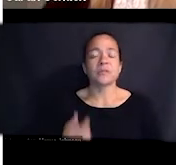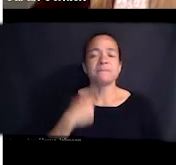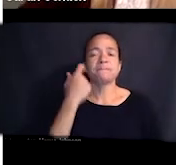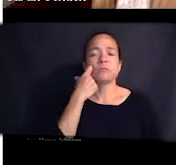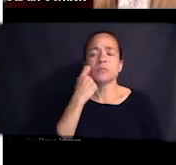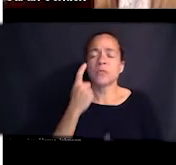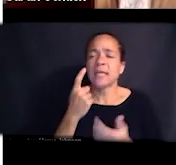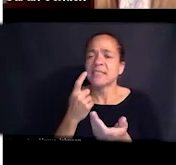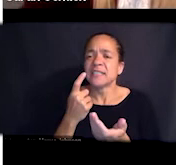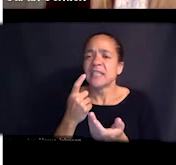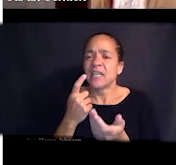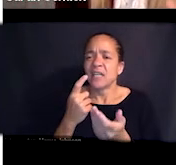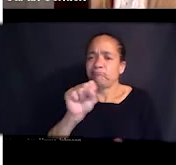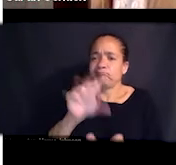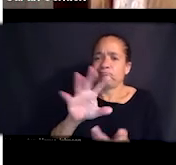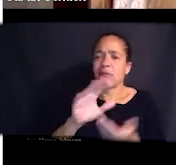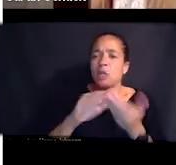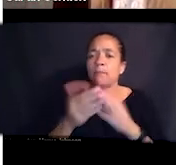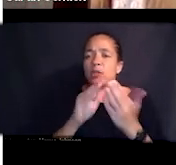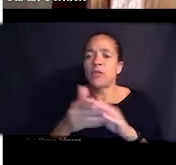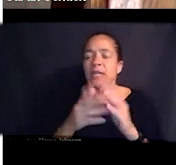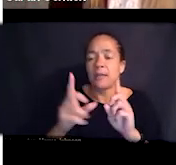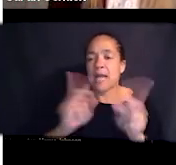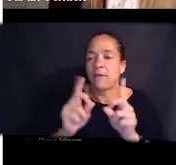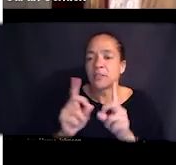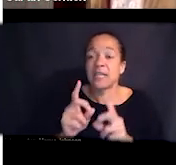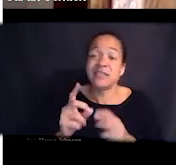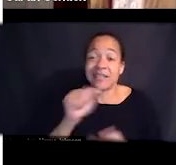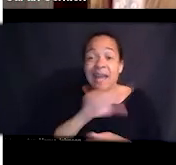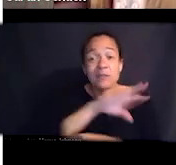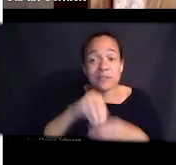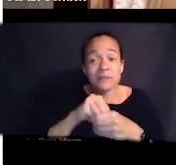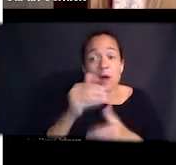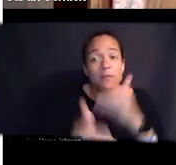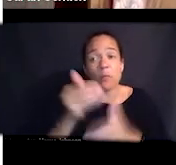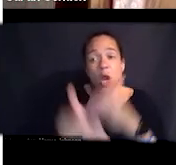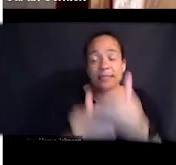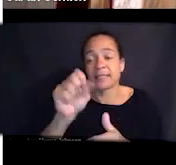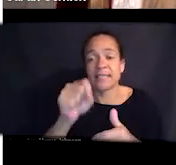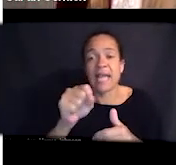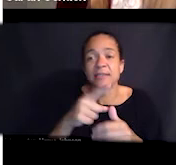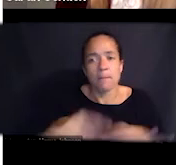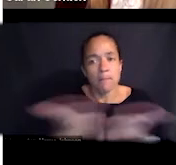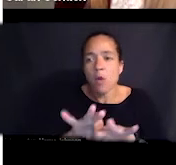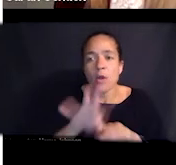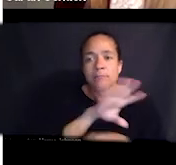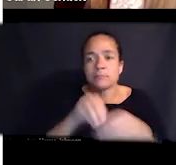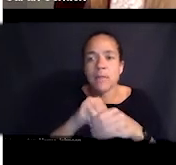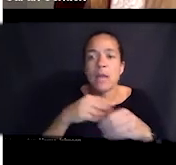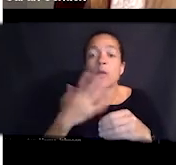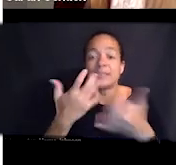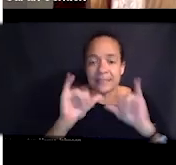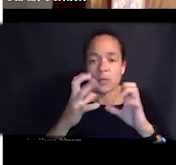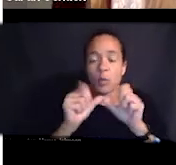these community conversations, and they were the biggest part of this process by far. And obviously we still want to continue them, but we